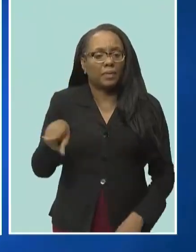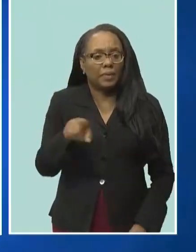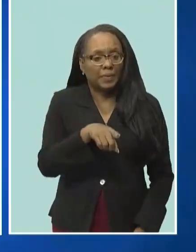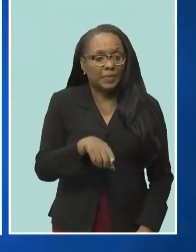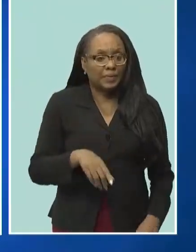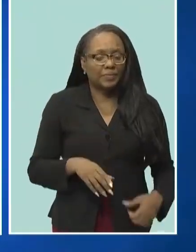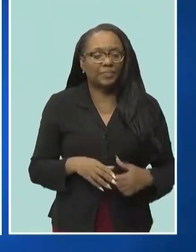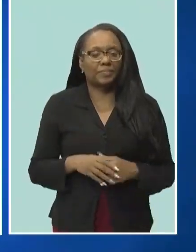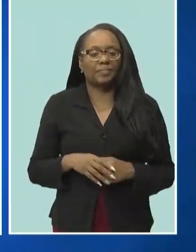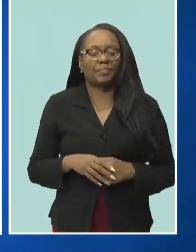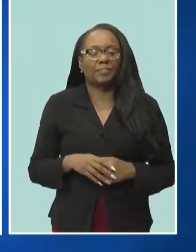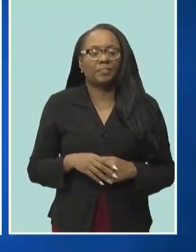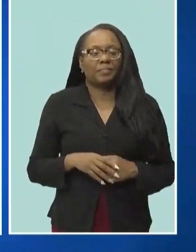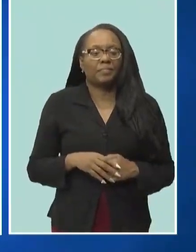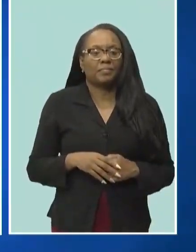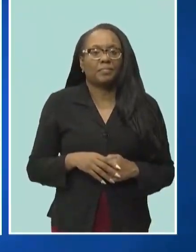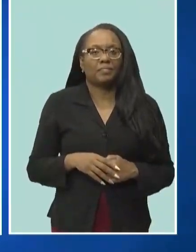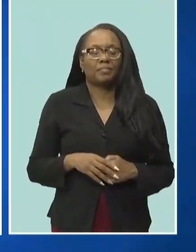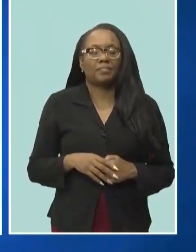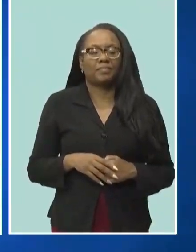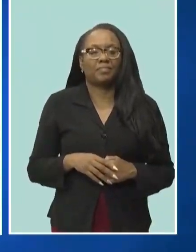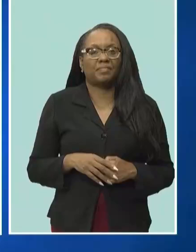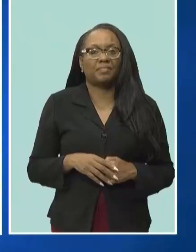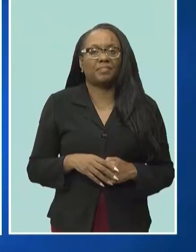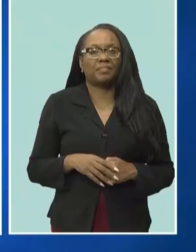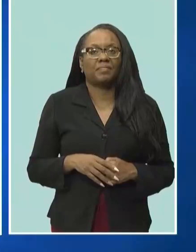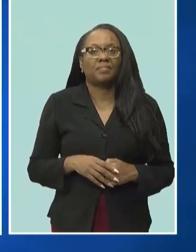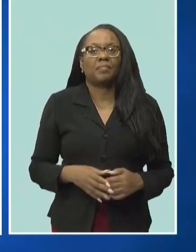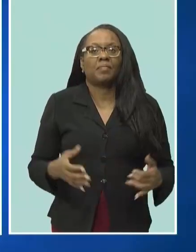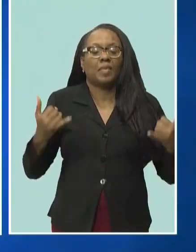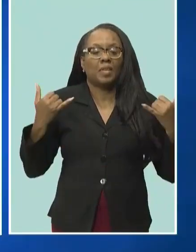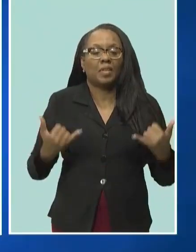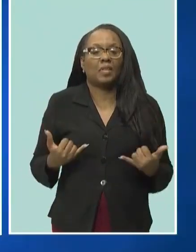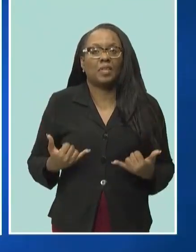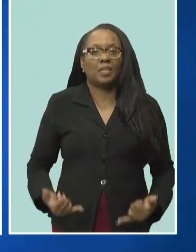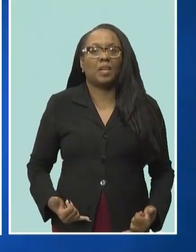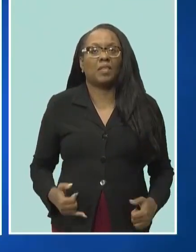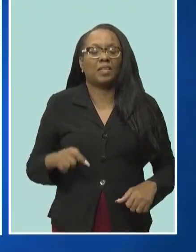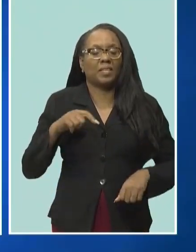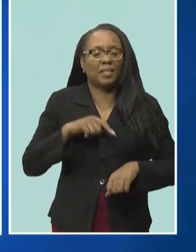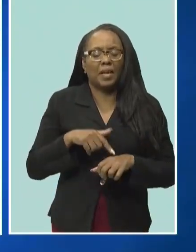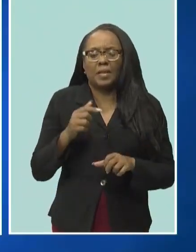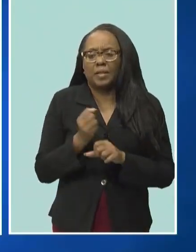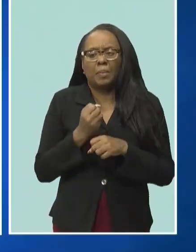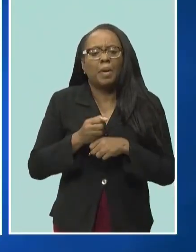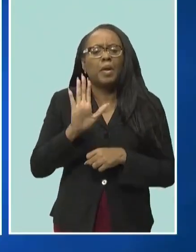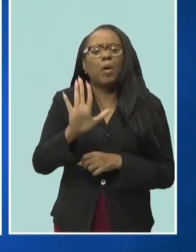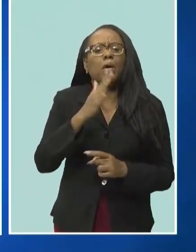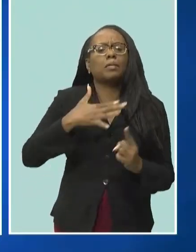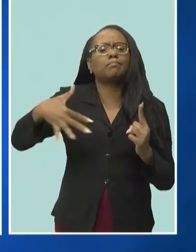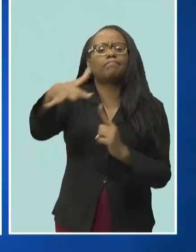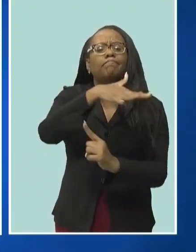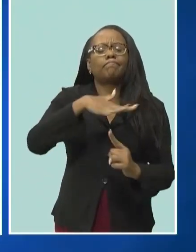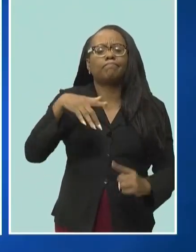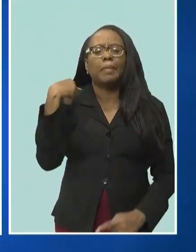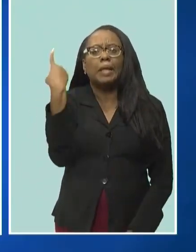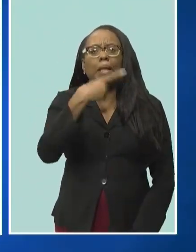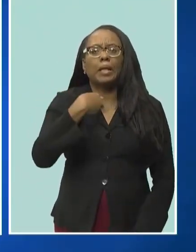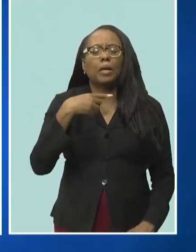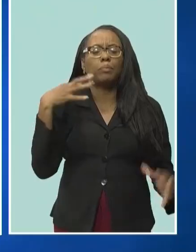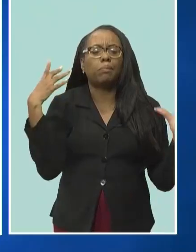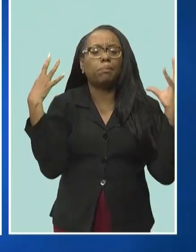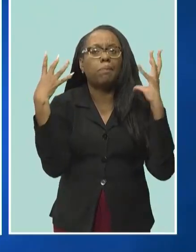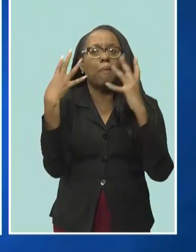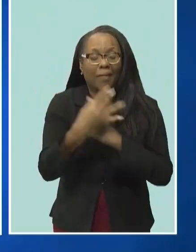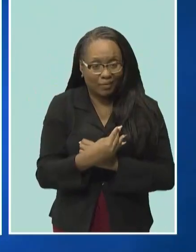season. Now is the time to make around you look lovely. And that's exactly what those plants do.